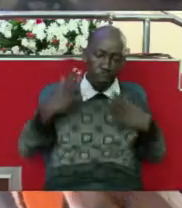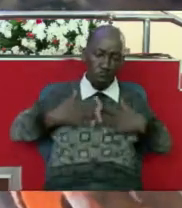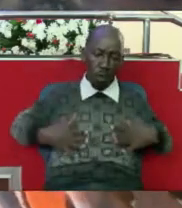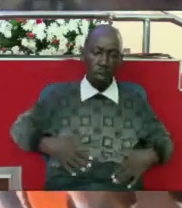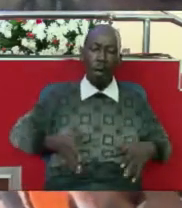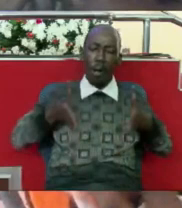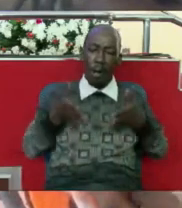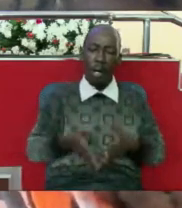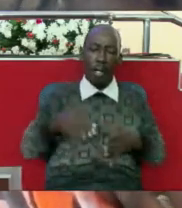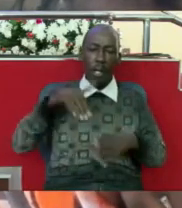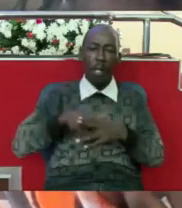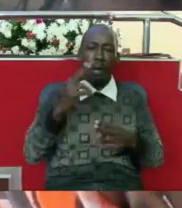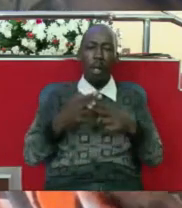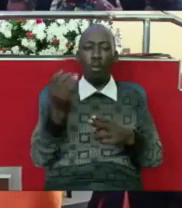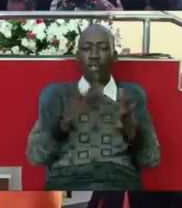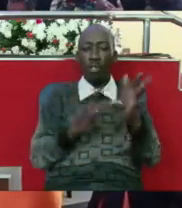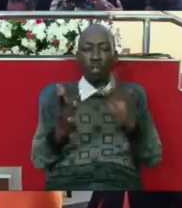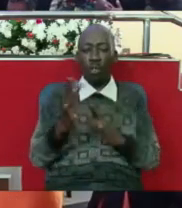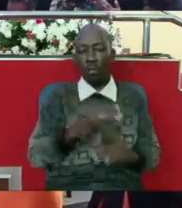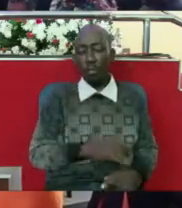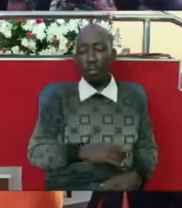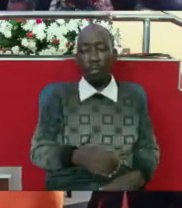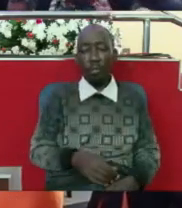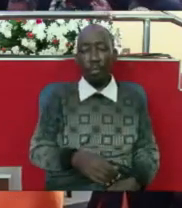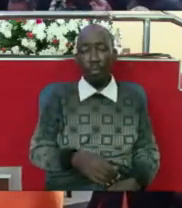now in the name of Jesus.